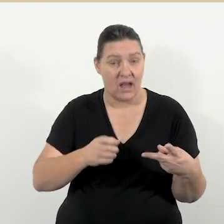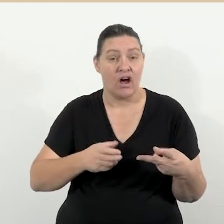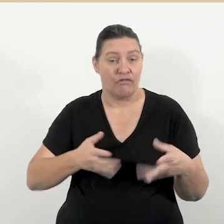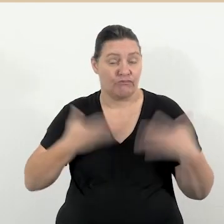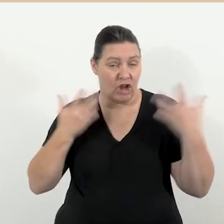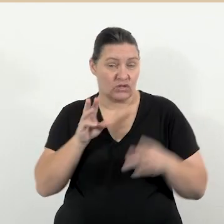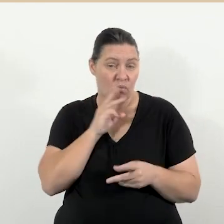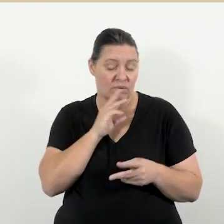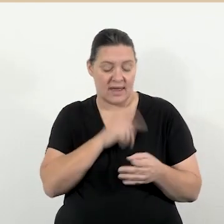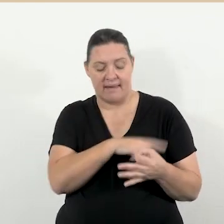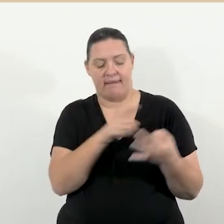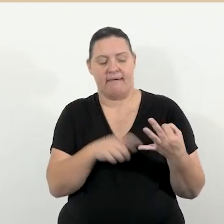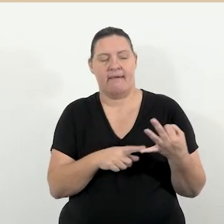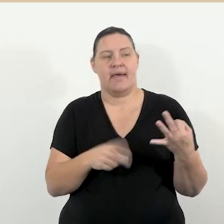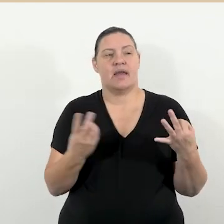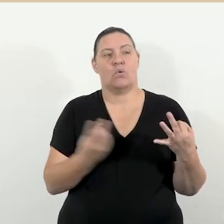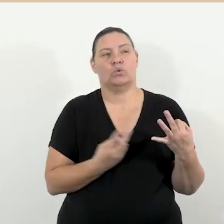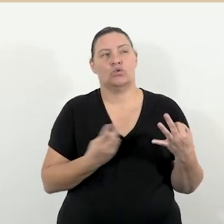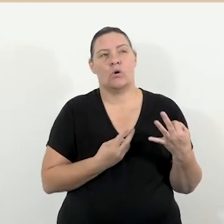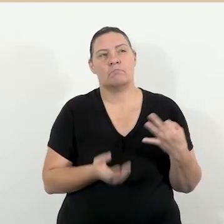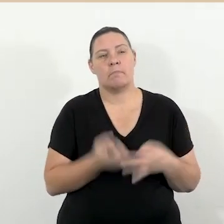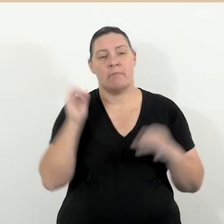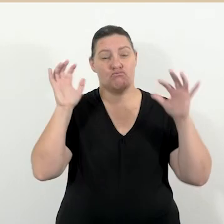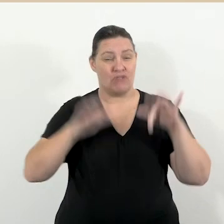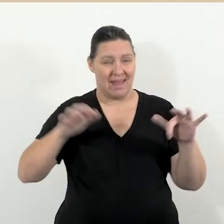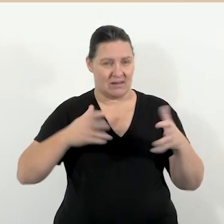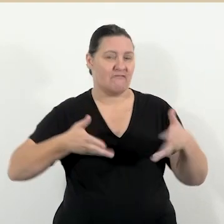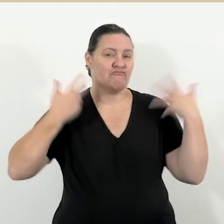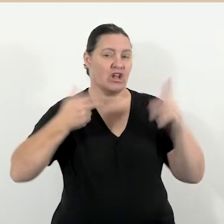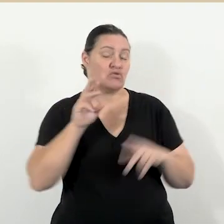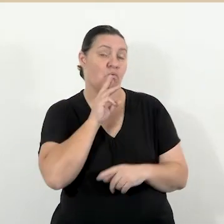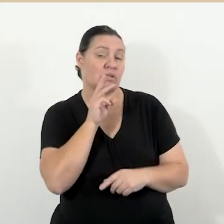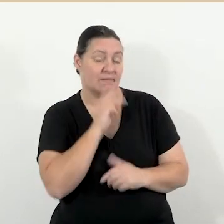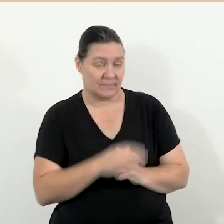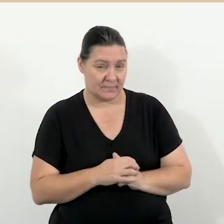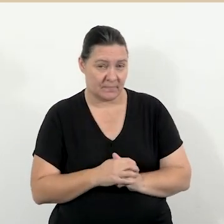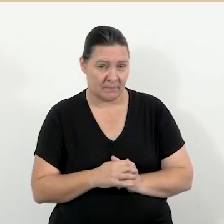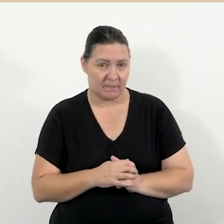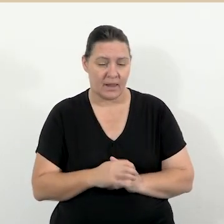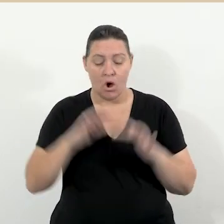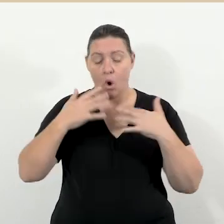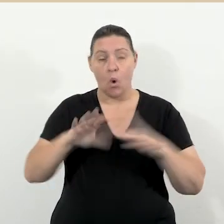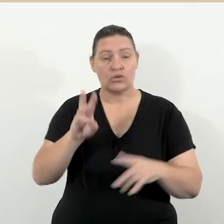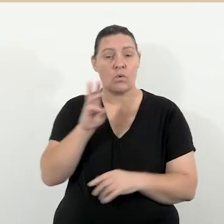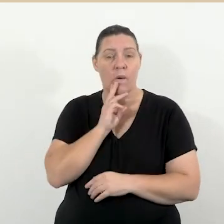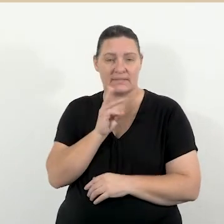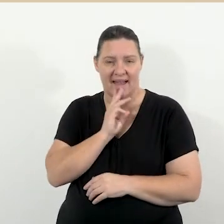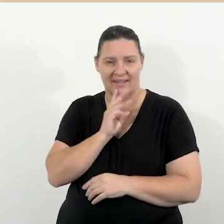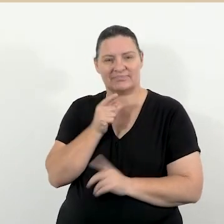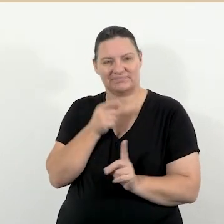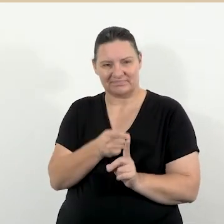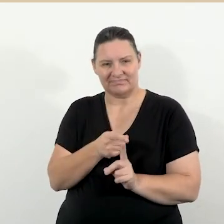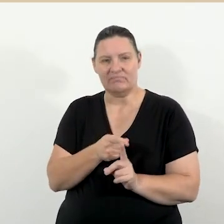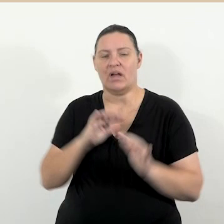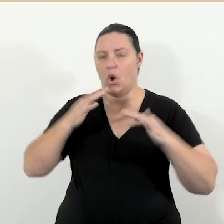lakes, and we also find it in rain. That's where we find the fresh water. And then the ocean water is the